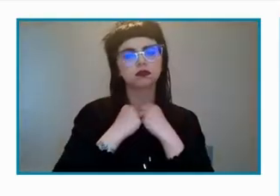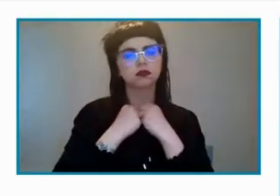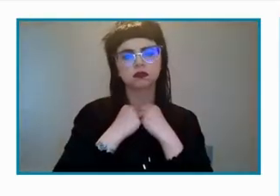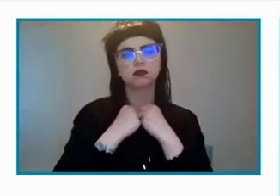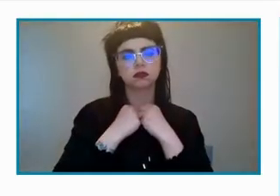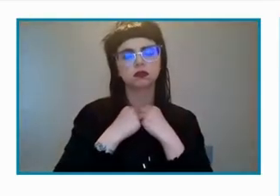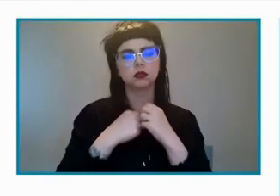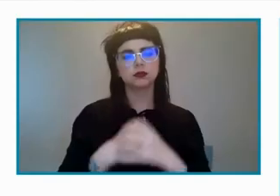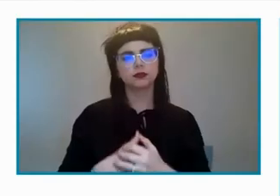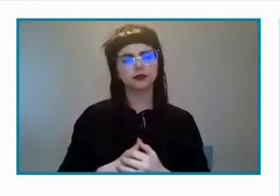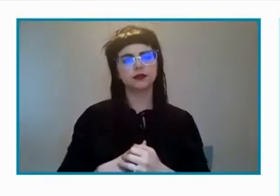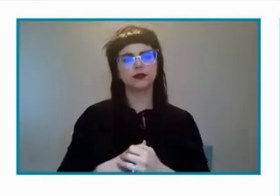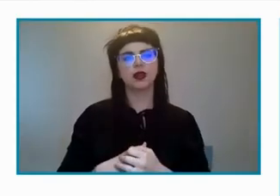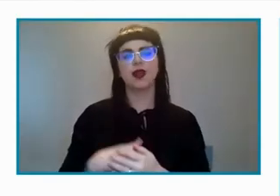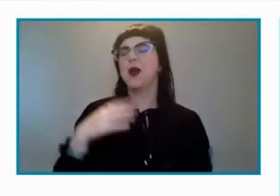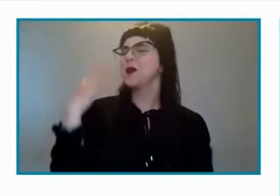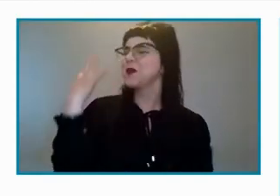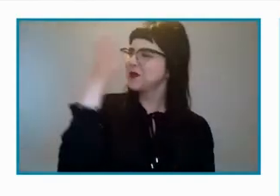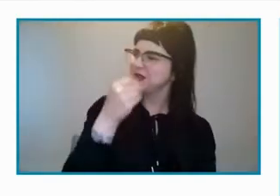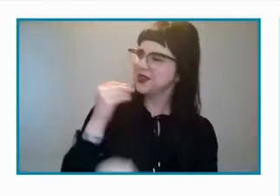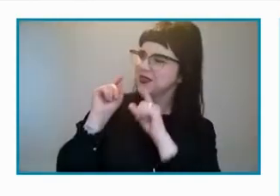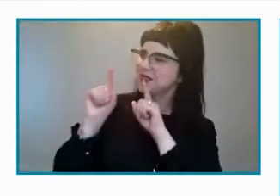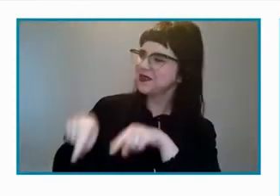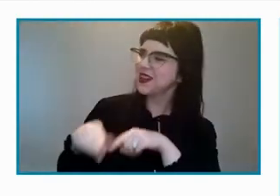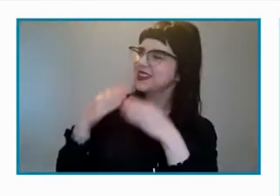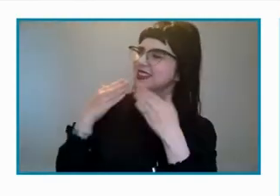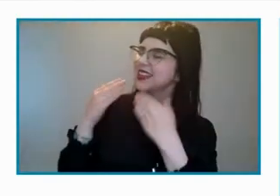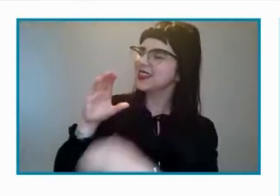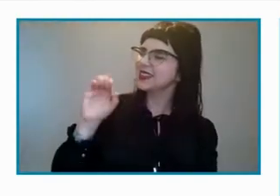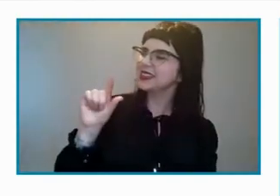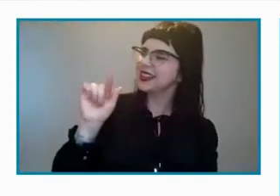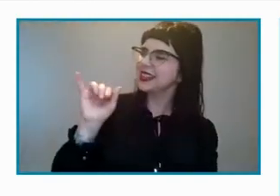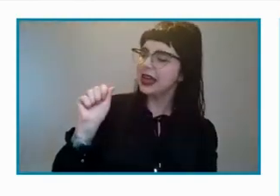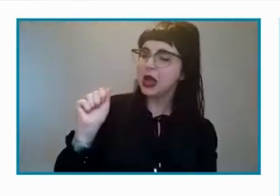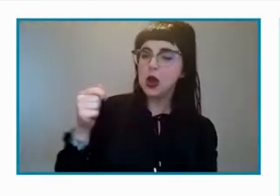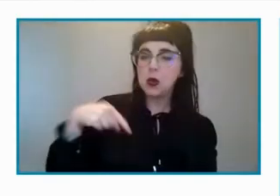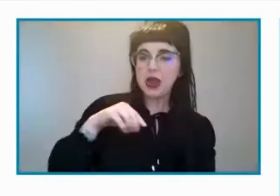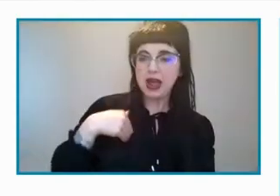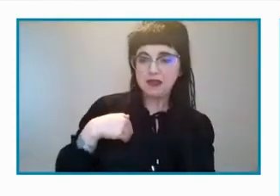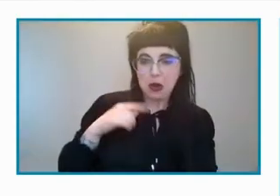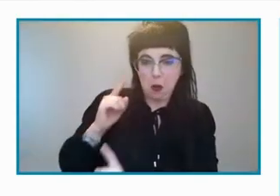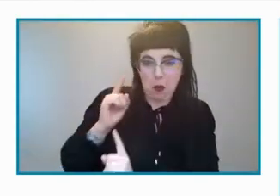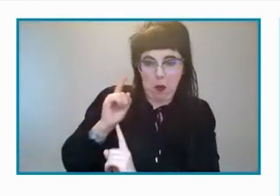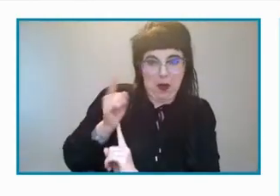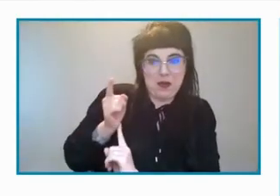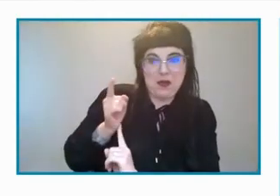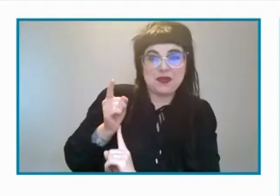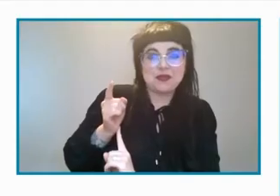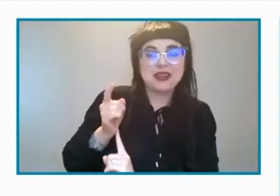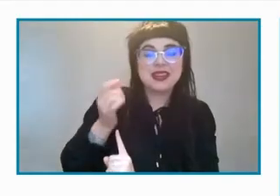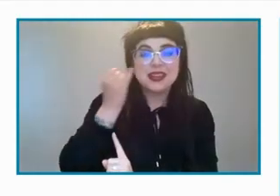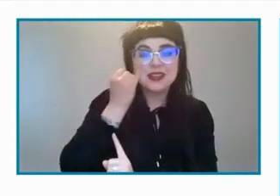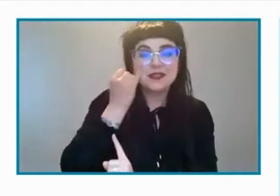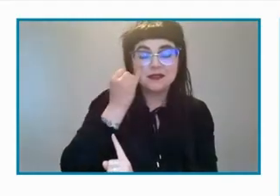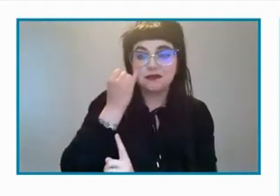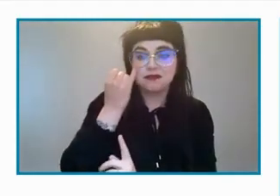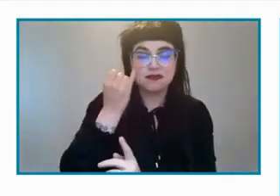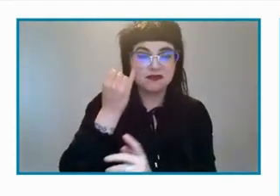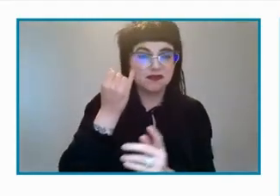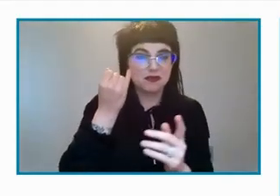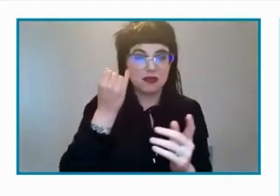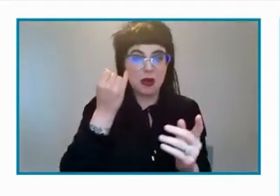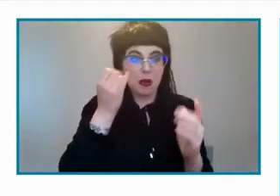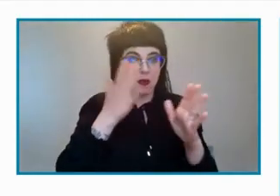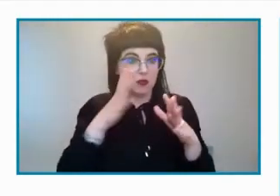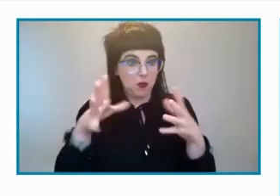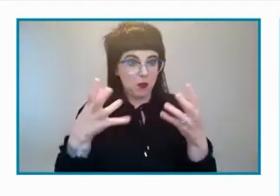A beautiful response. Thank you, Celia. And we have about 1 more minute if anyone would like to add anything to that on the theory